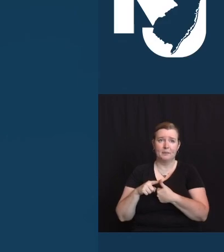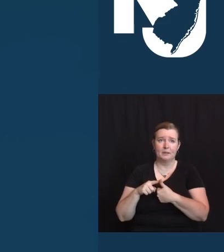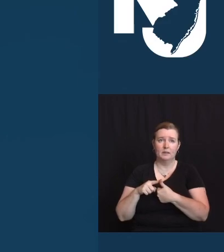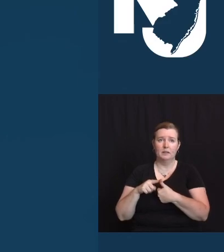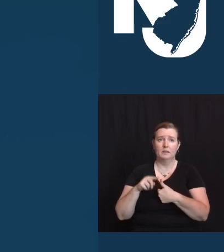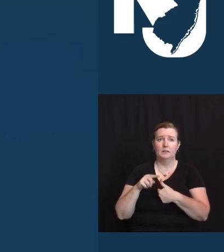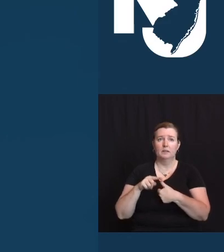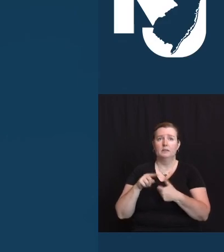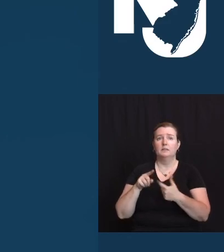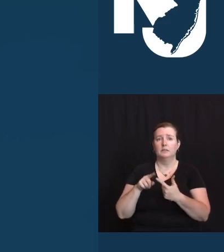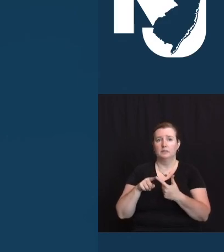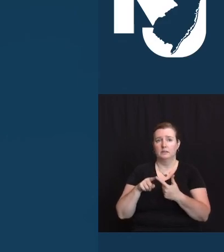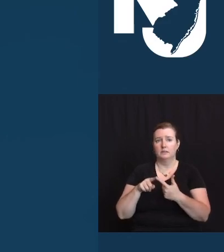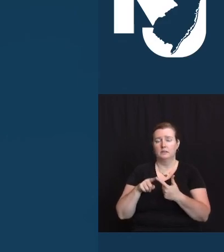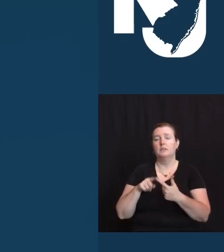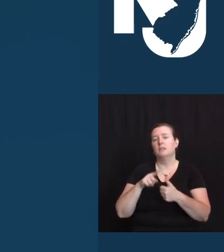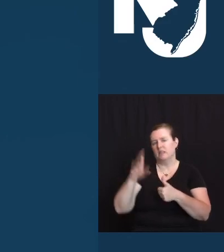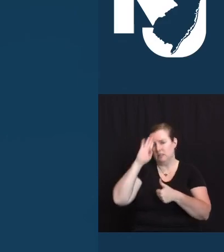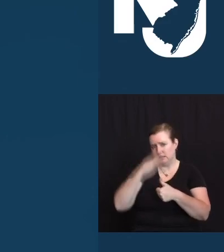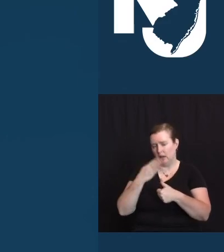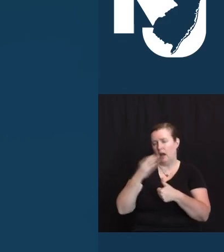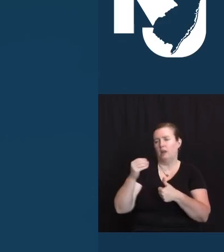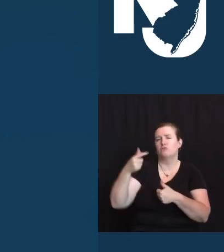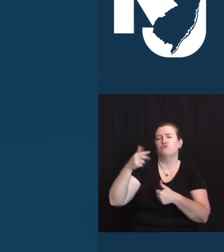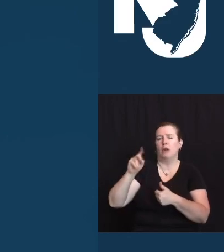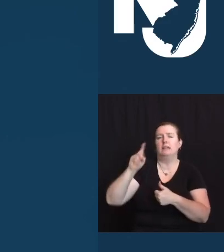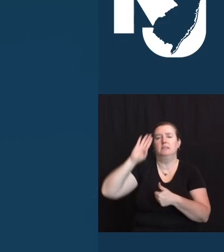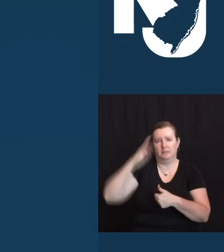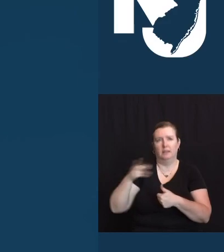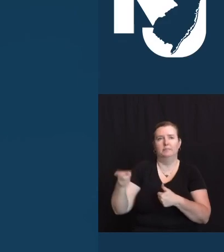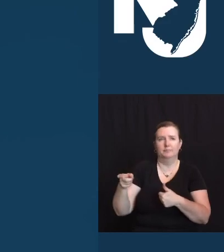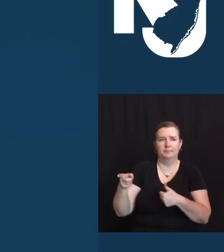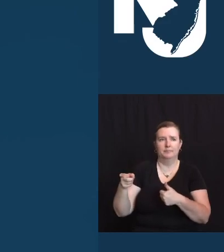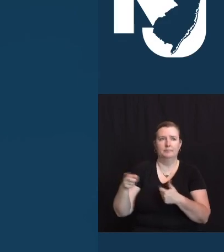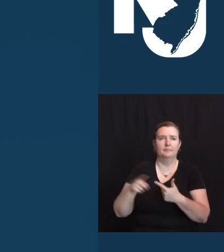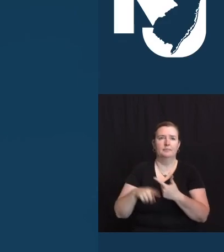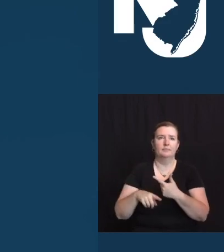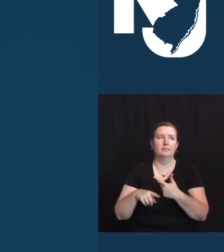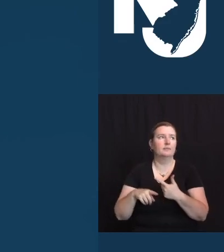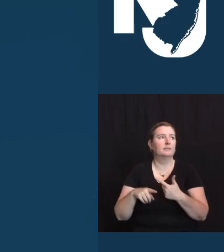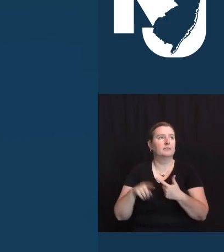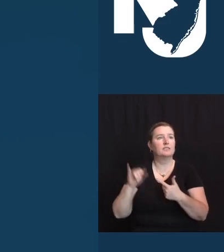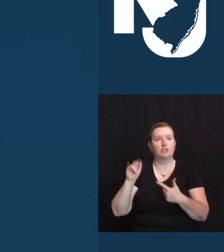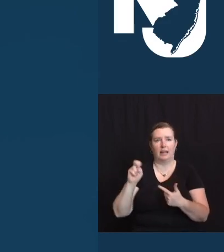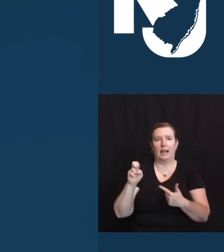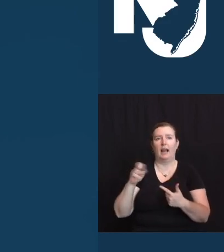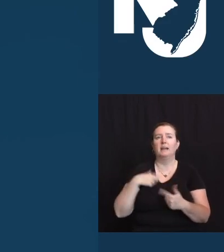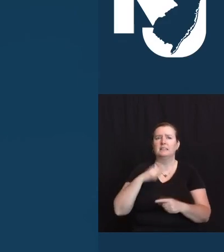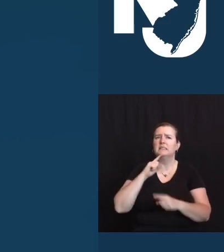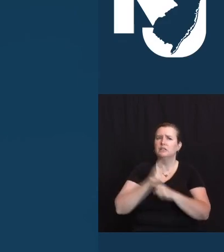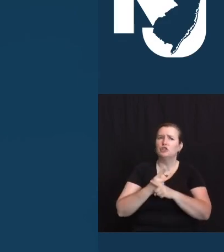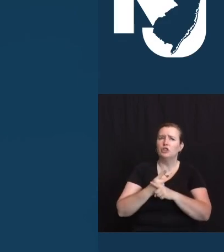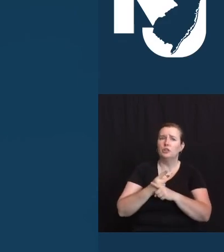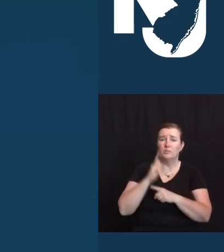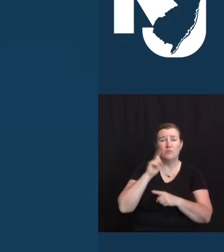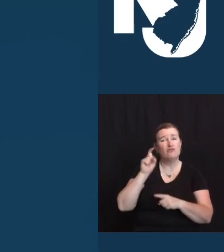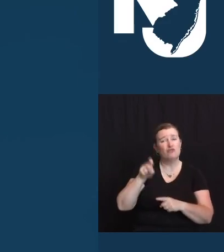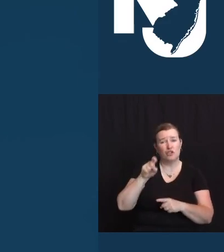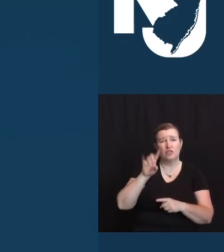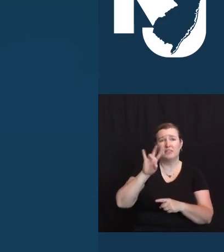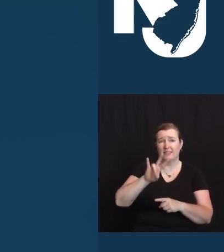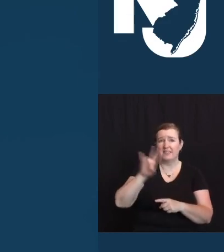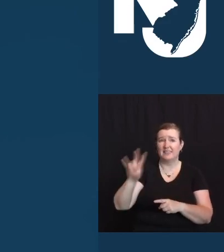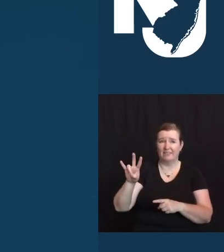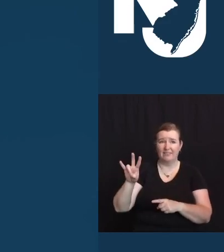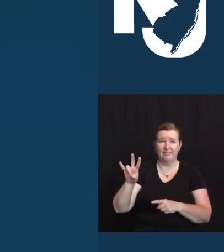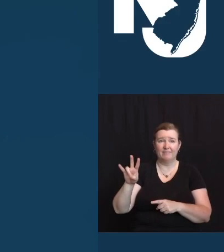Jane is survived further by her sister, Judy. Jane would have celebrated her 77th birthday yesterday. Stephen's birthday would have